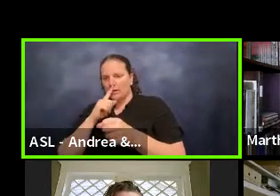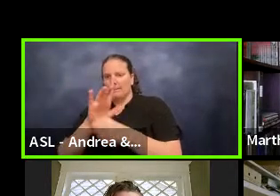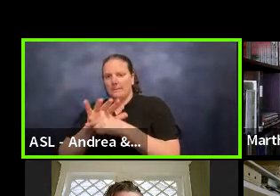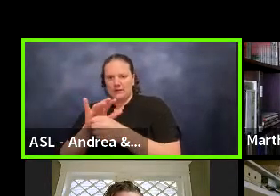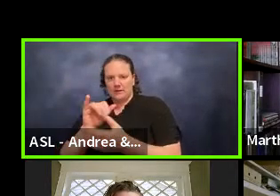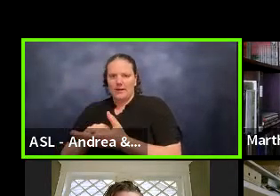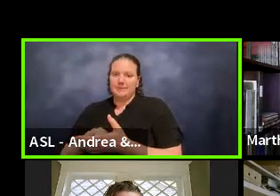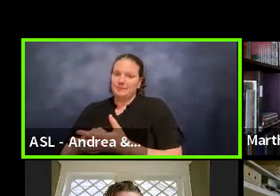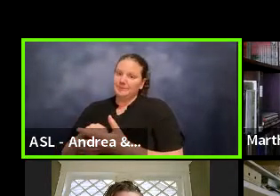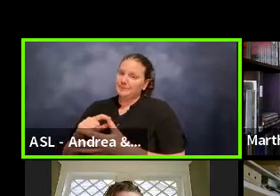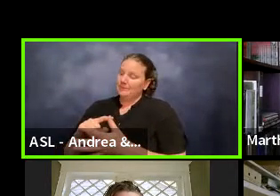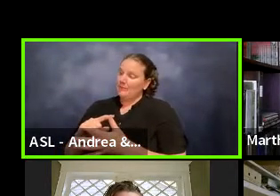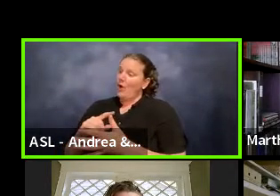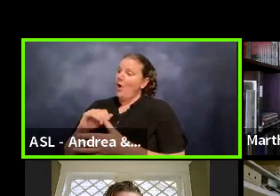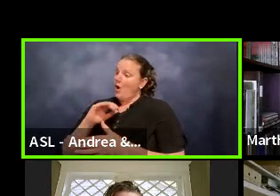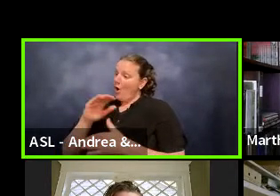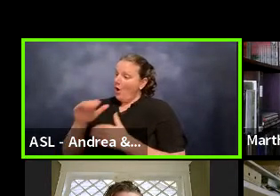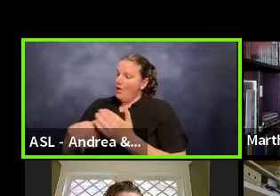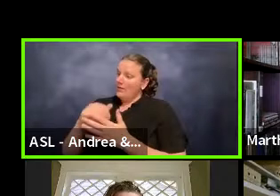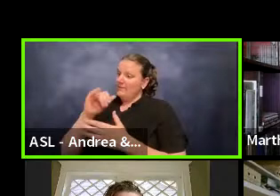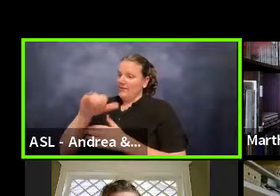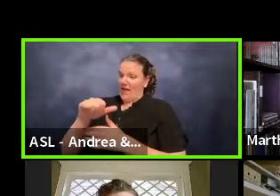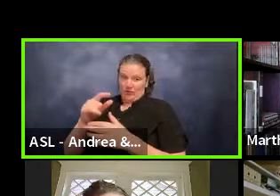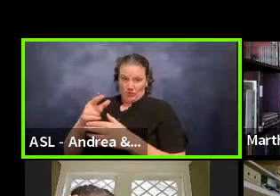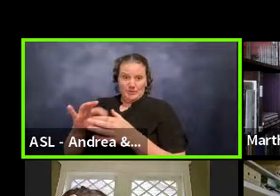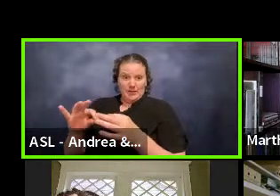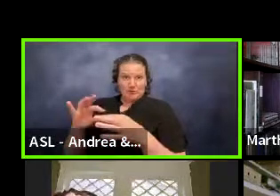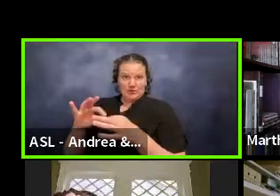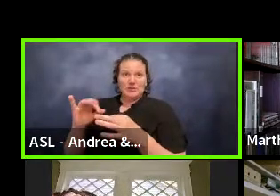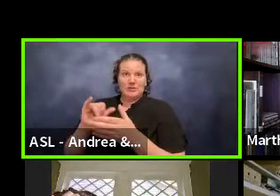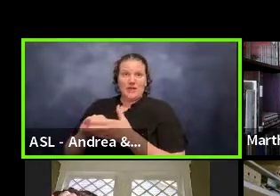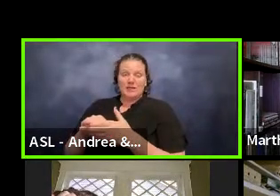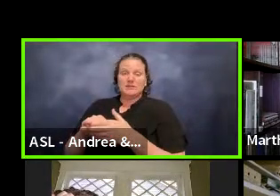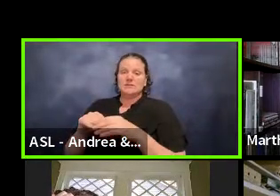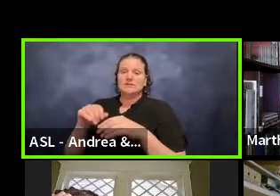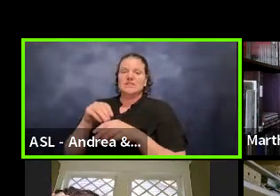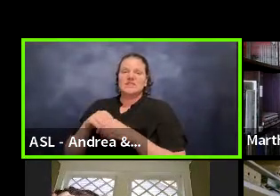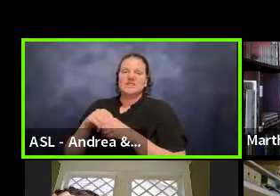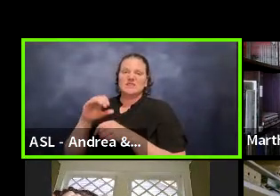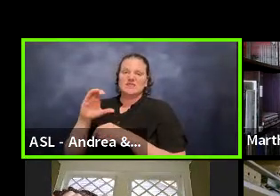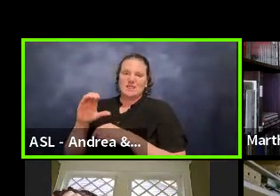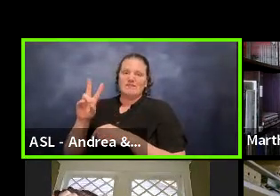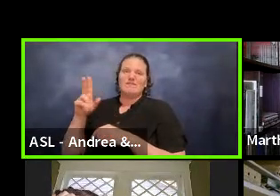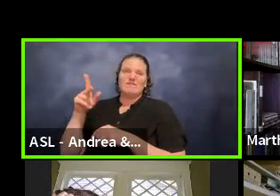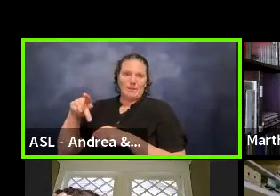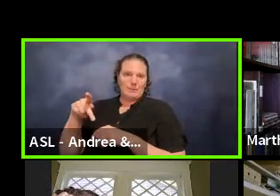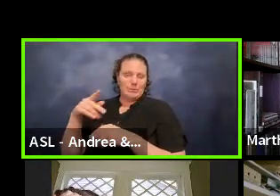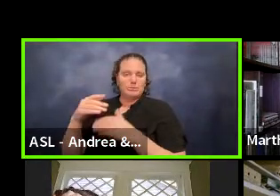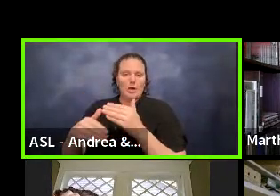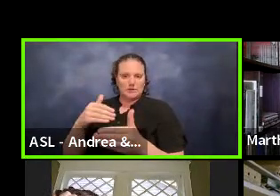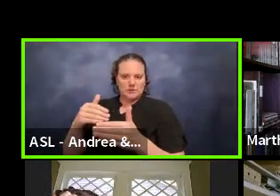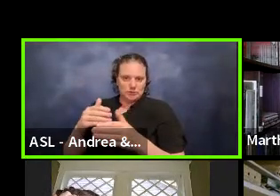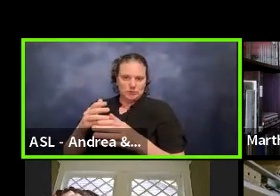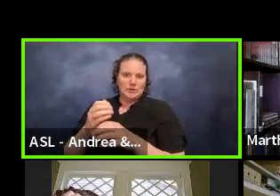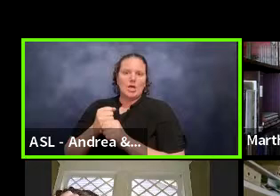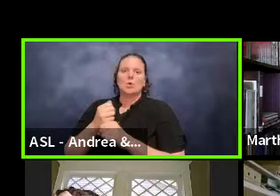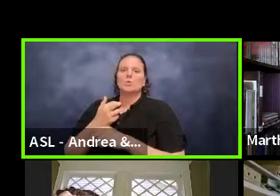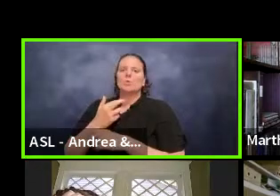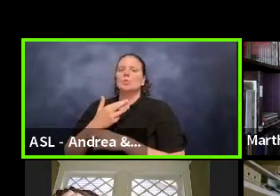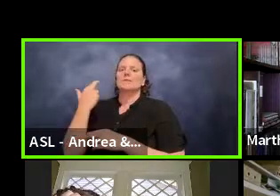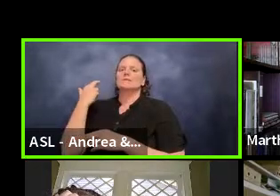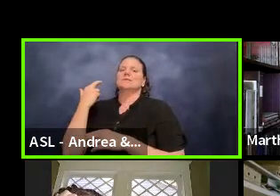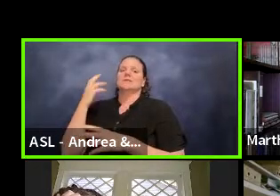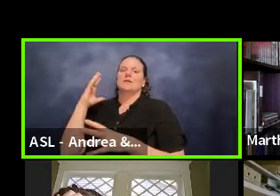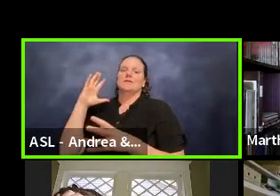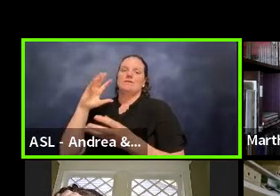Zachary, all of those things that you mentioned are in that that CVIP process to get to a risk loaded number.